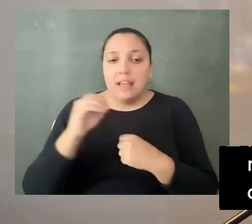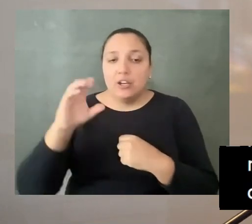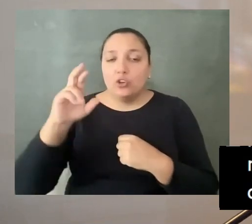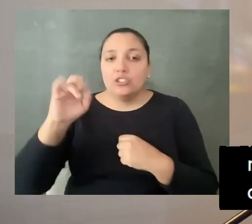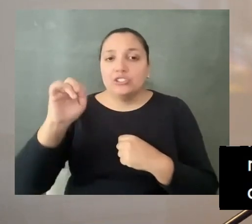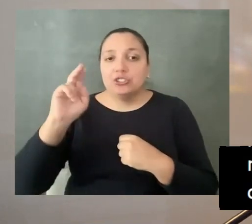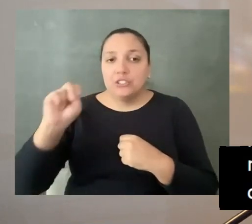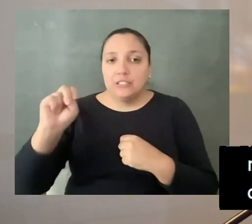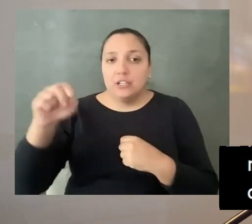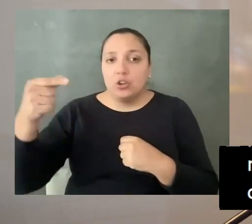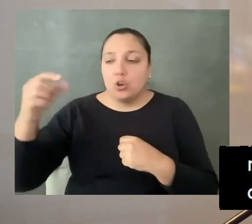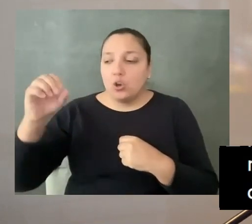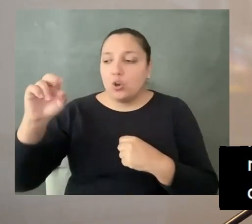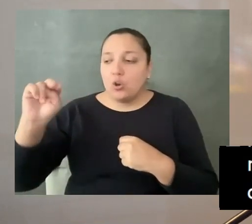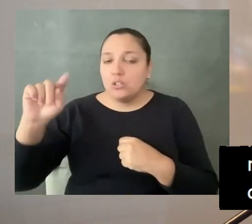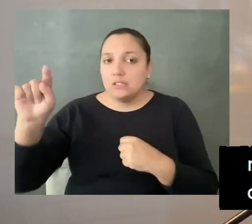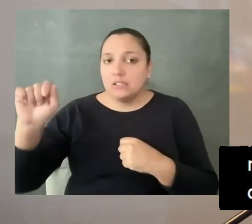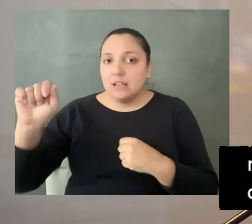Technology Subcommittee.